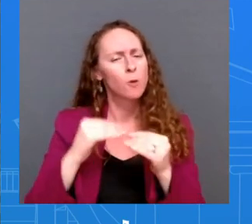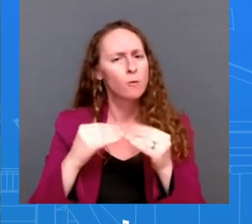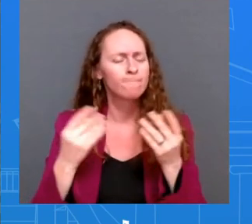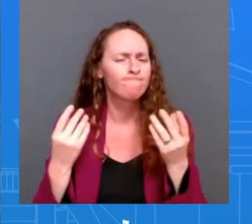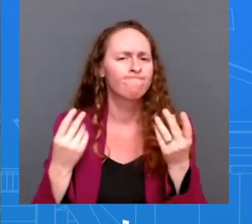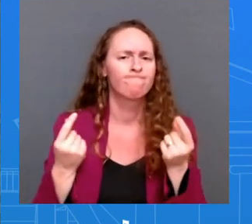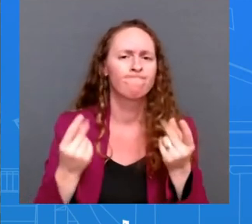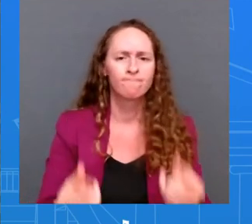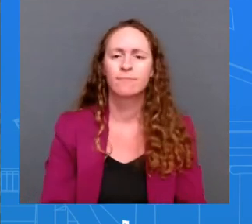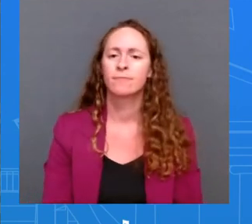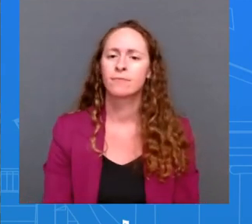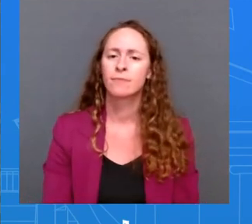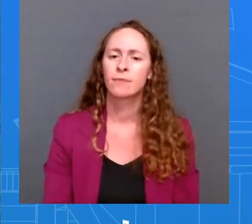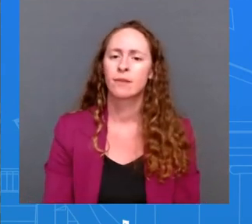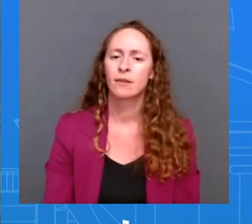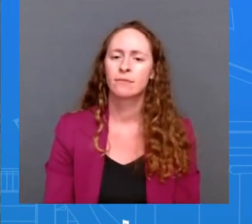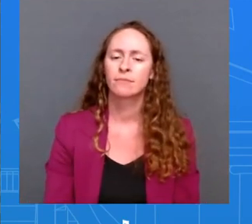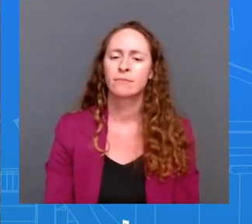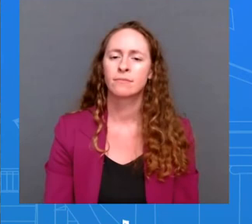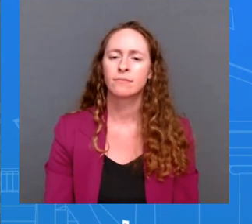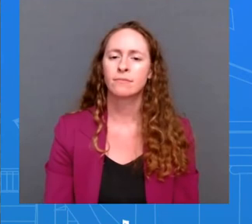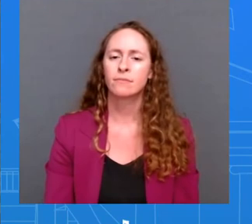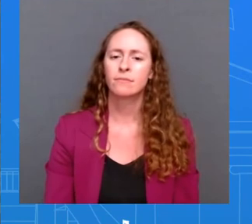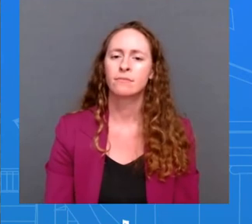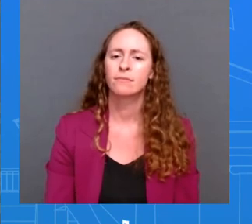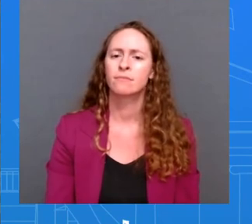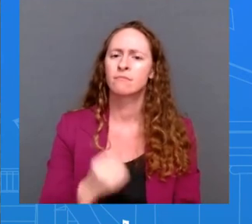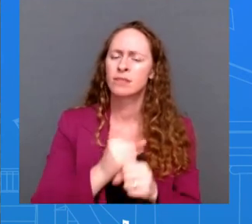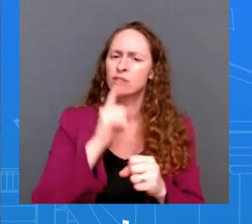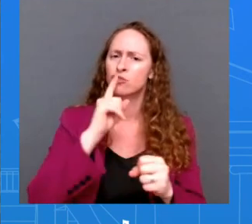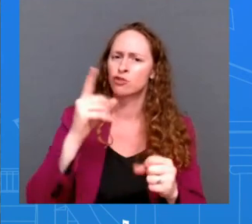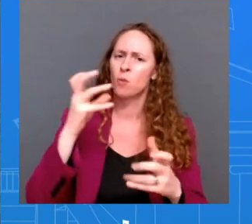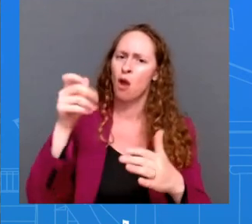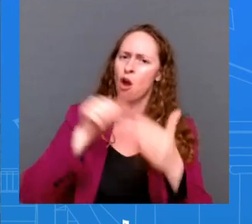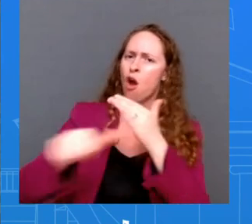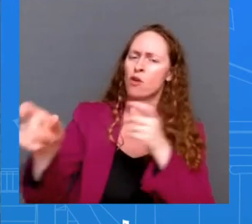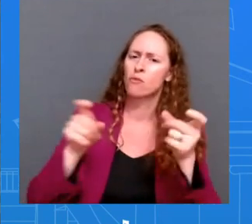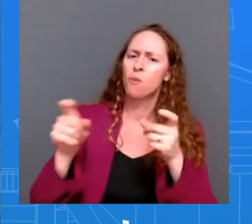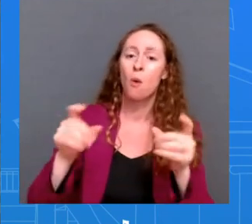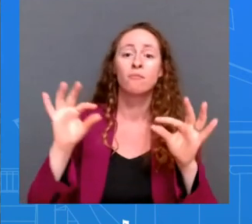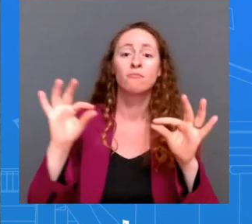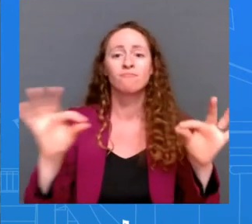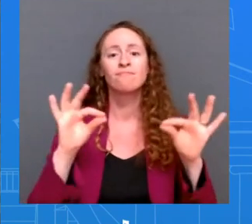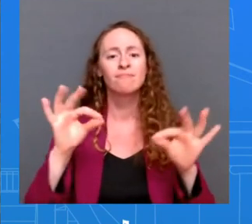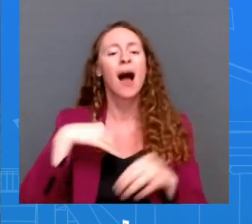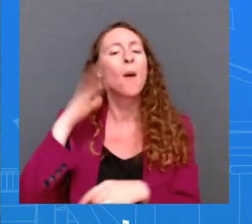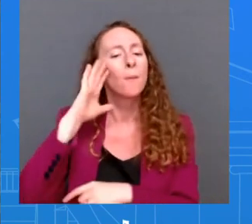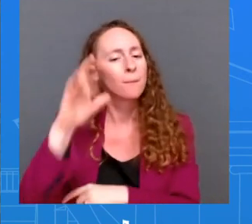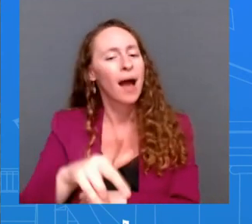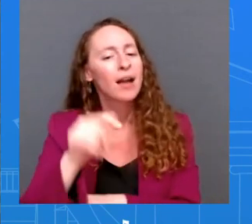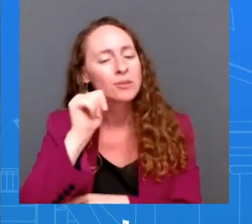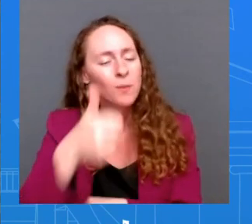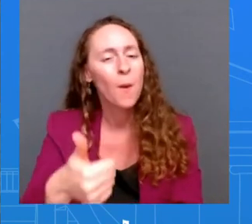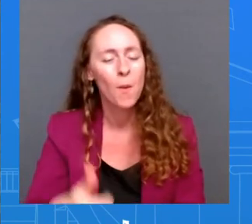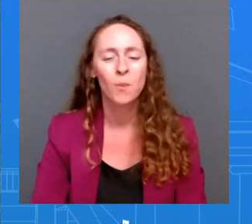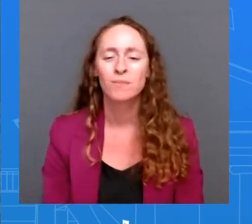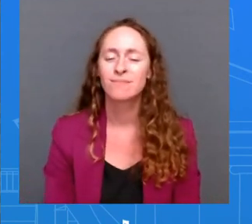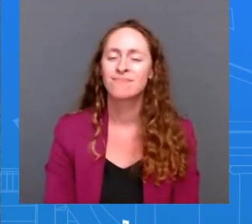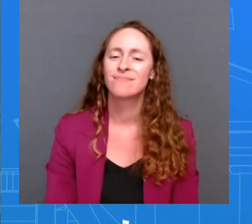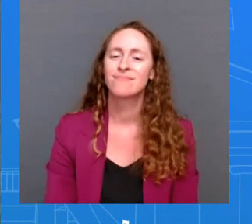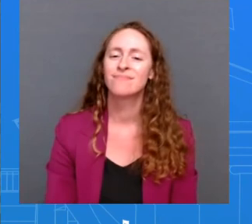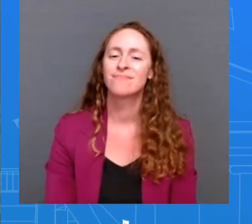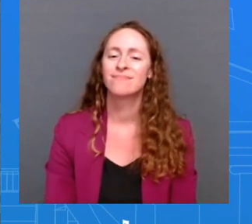is the number one priority for the president. We'll be here tomorrow. I'll be back tomorrow. If you take a seat, I promise